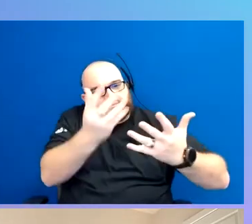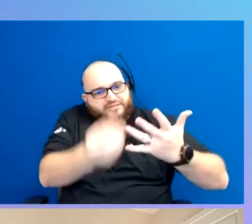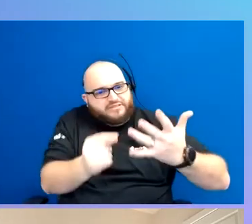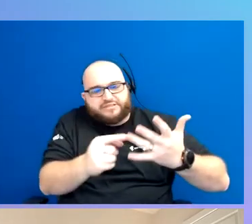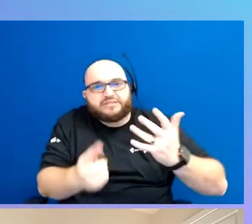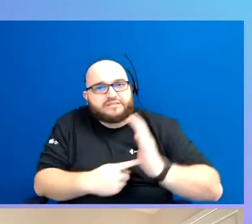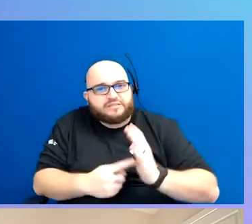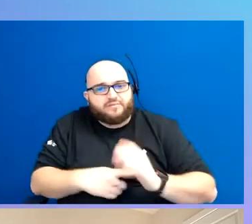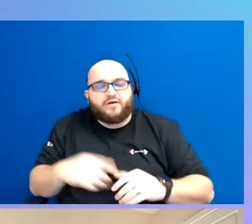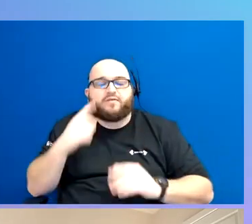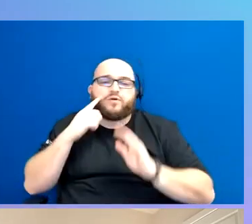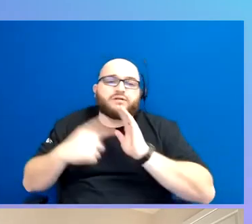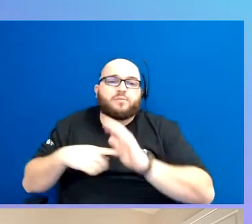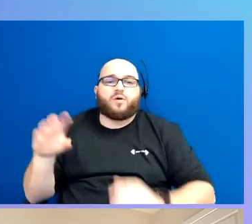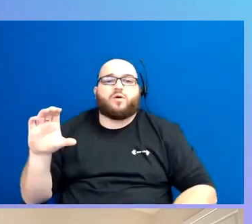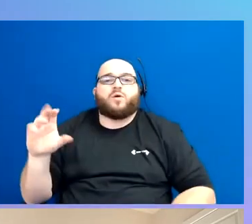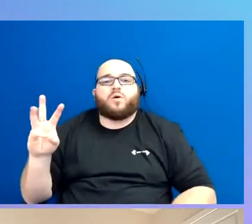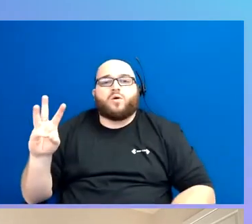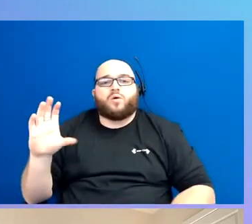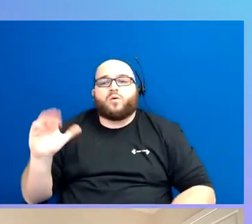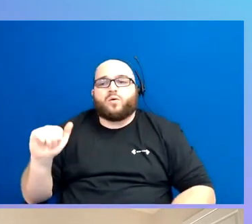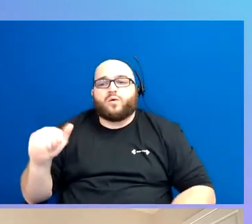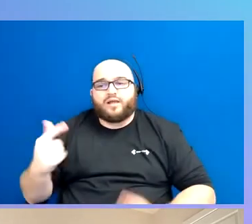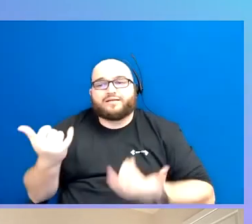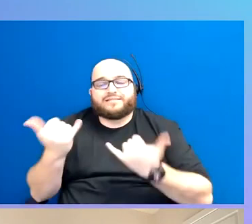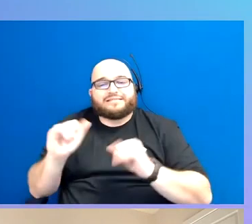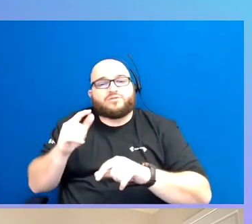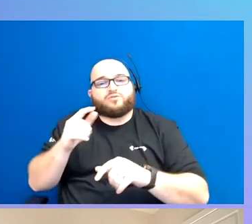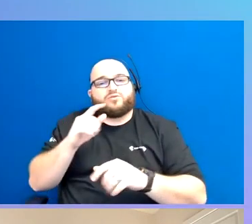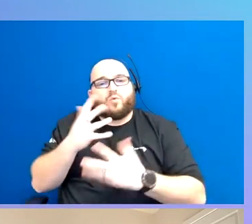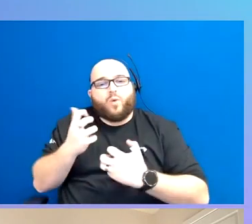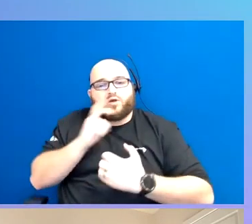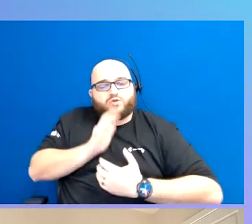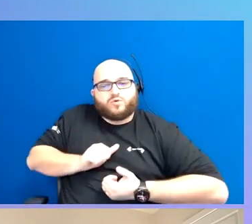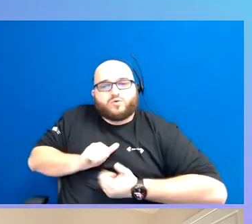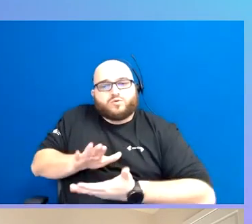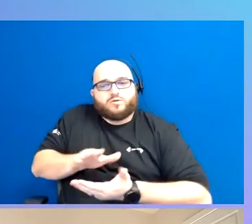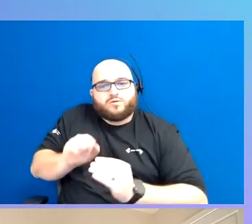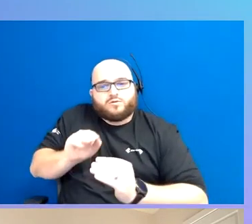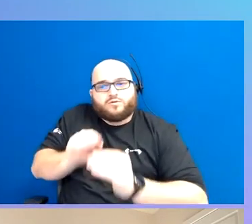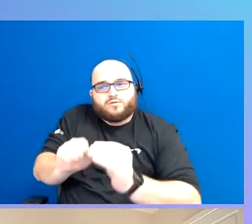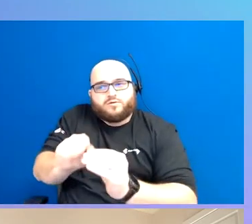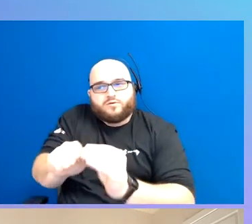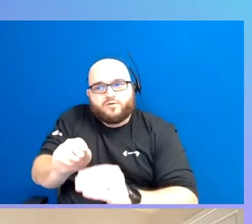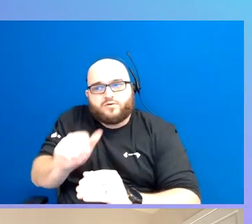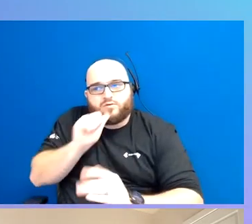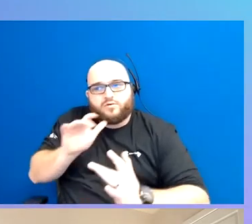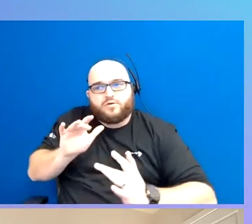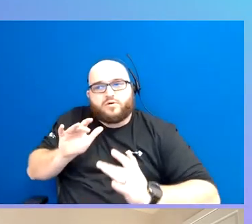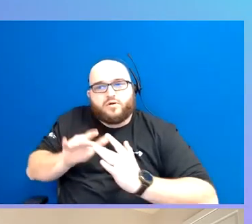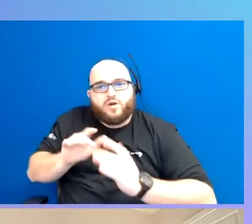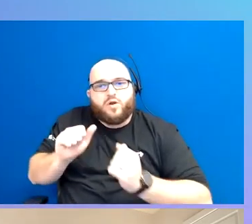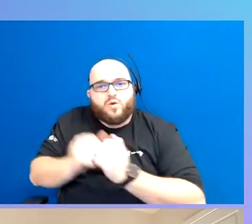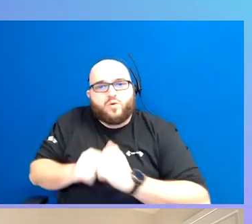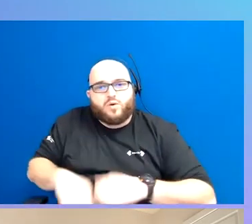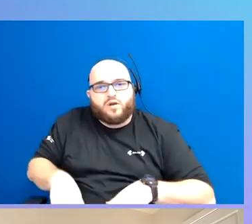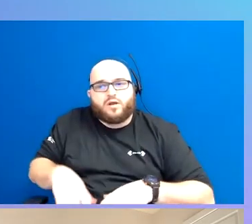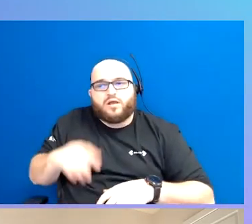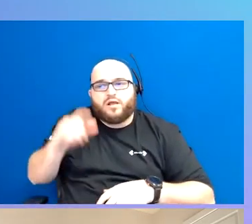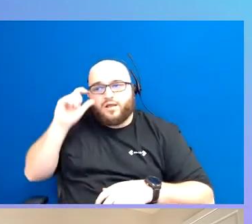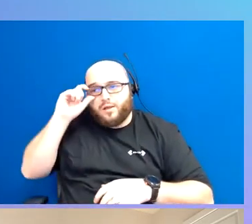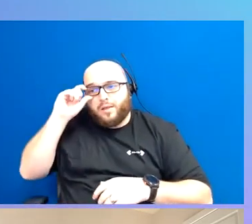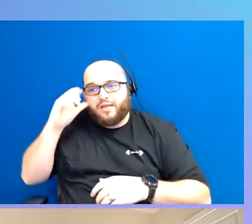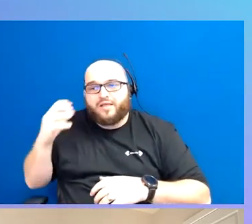example, WCAG is still trying to address the differences between the CSS pixels and the density